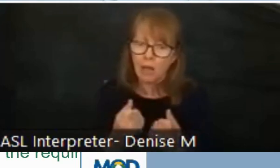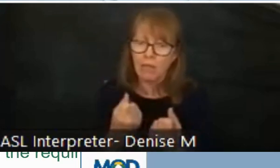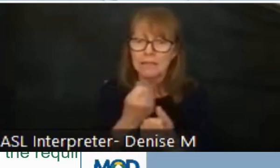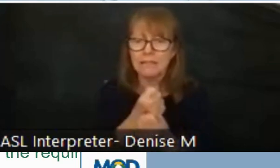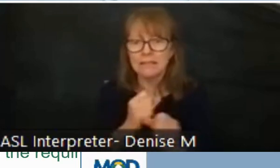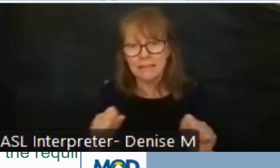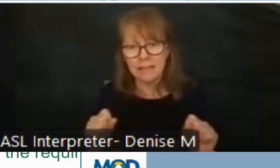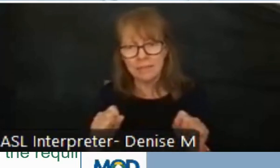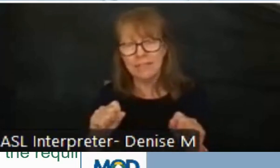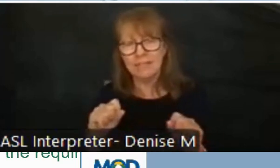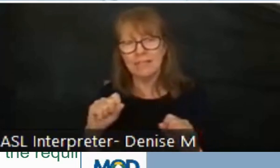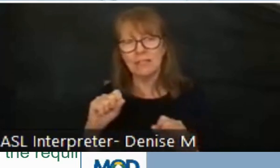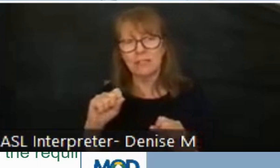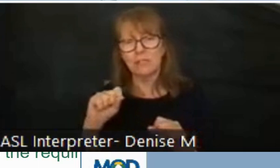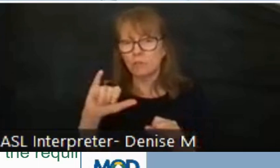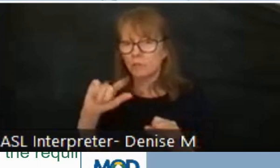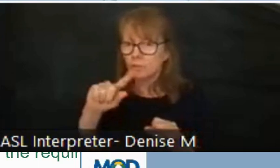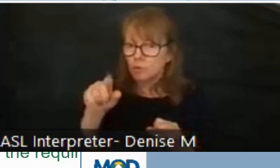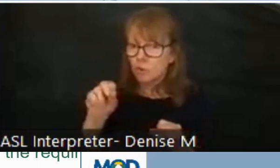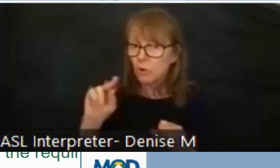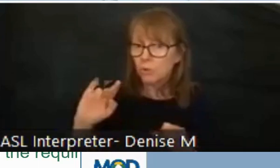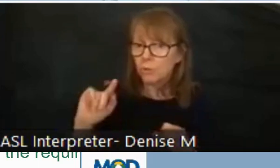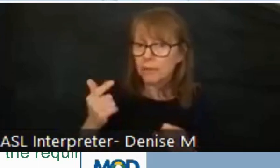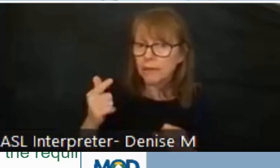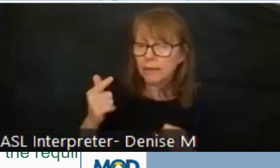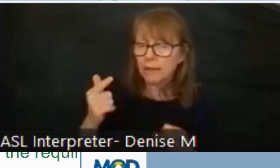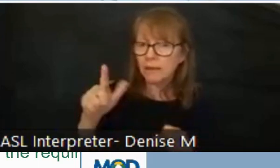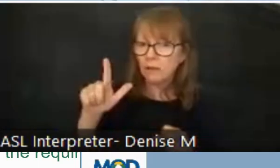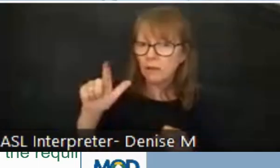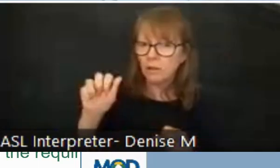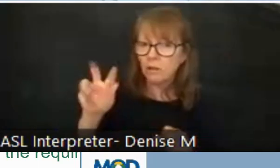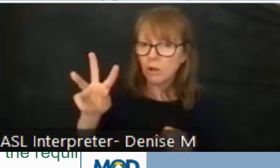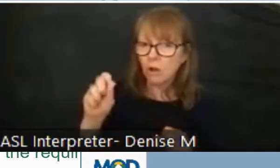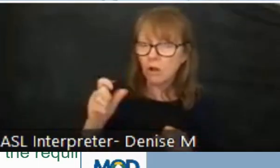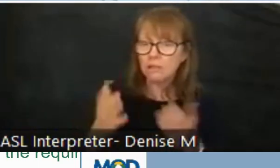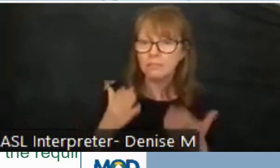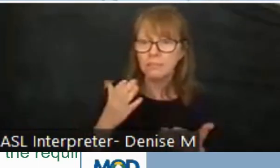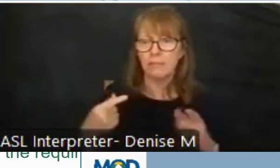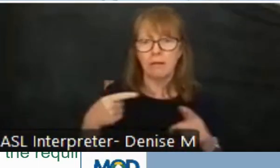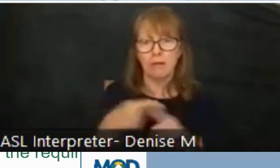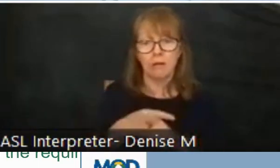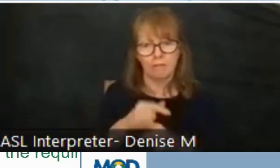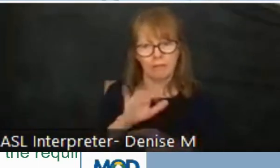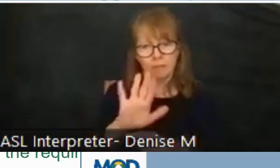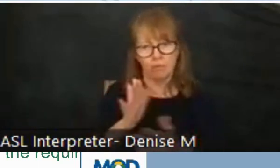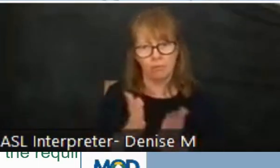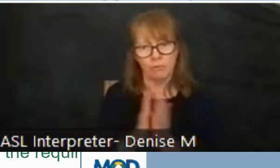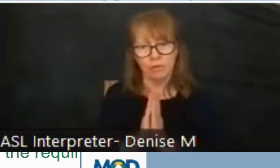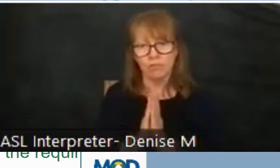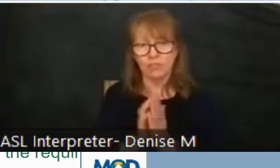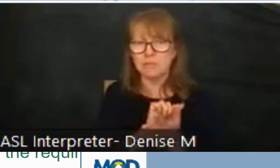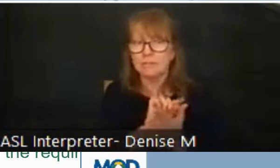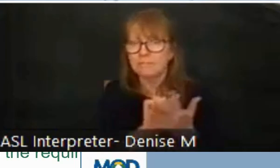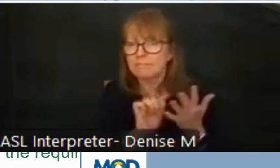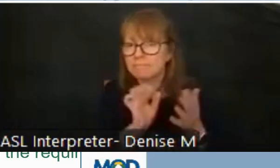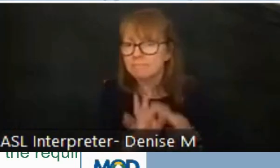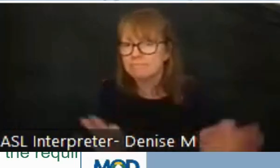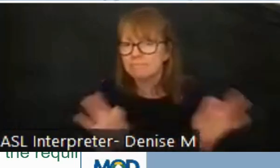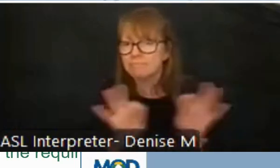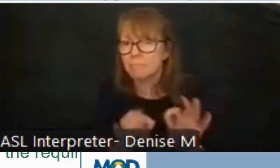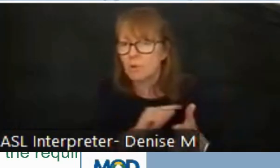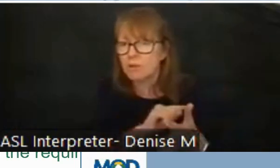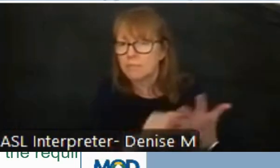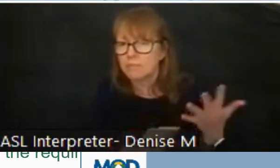that may be in conflict with what you're asking. So just be aware of that. So let's